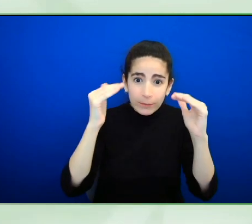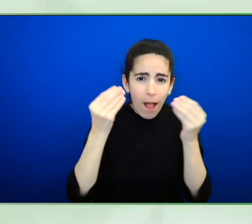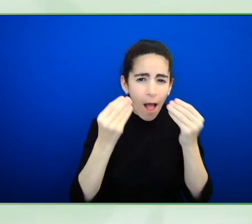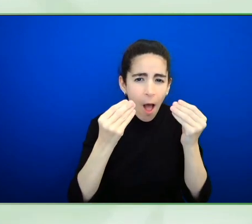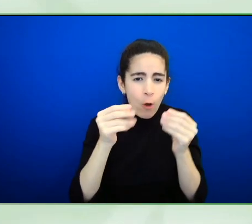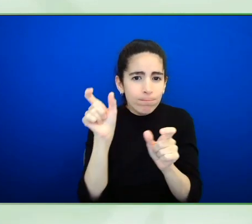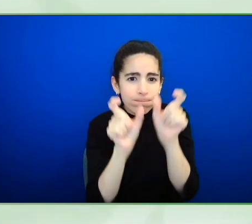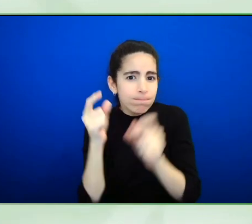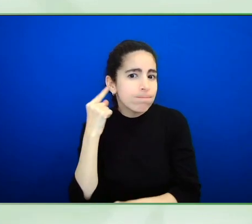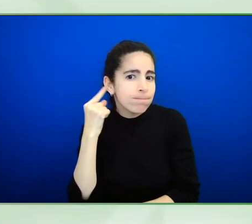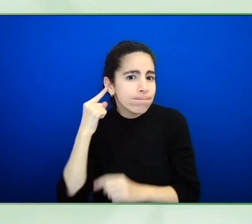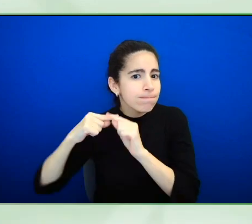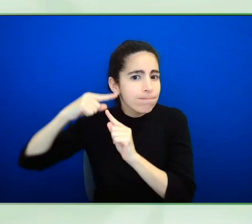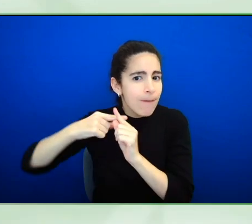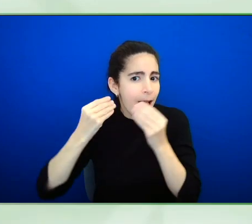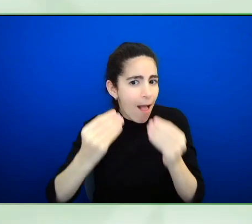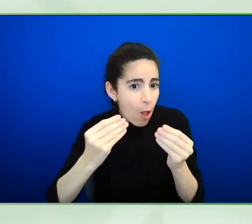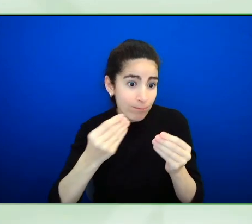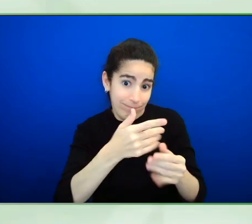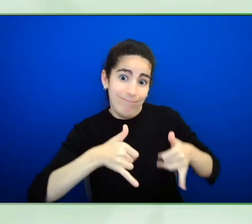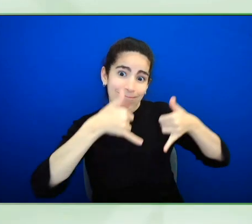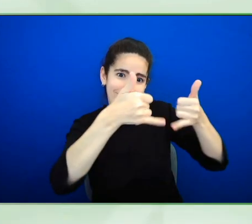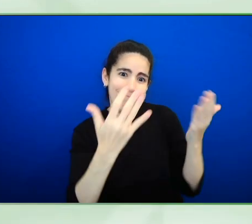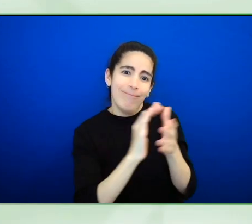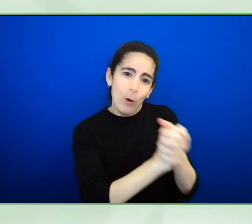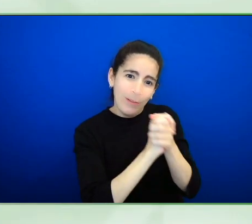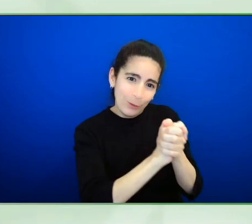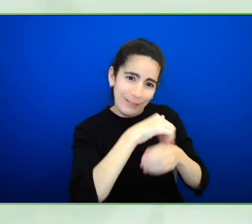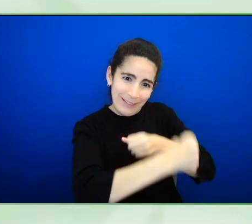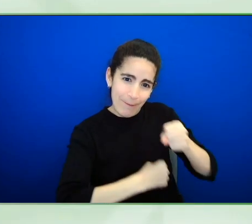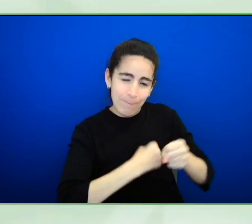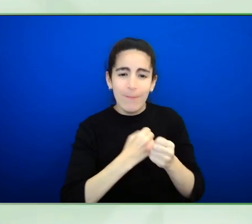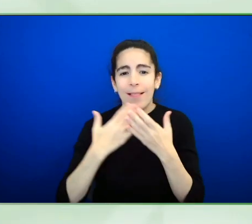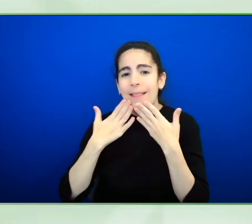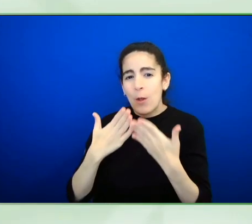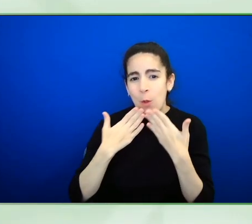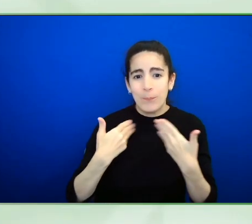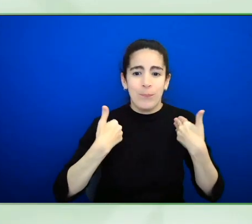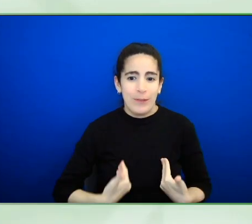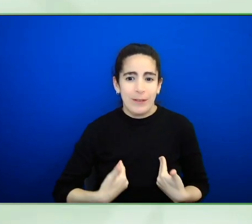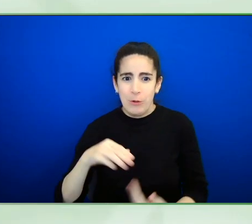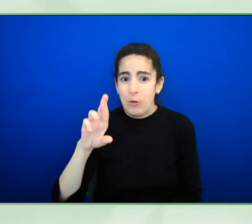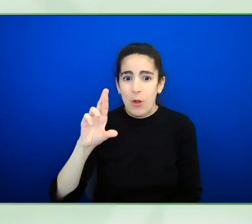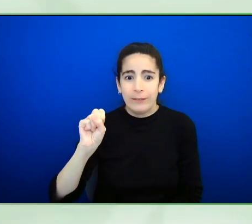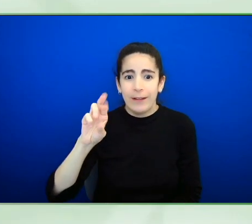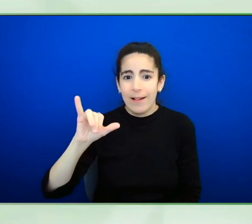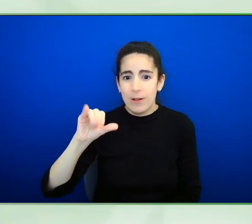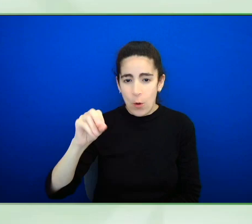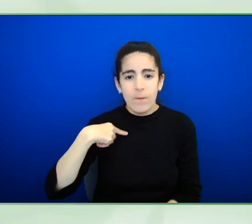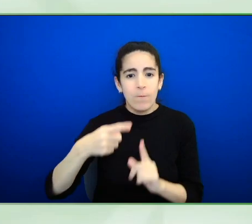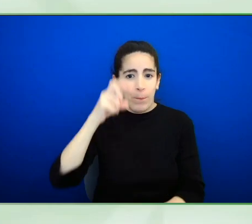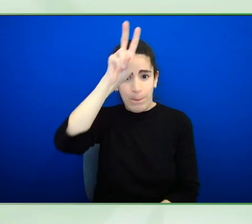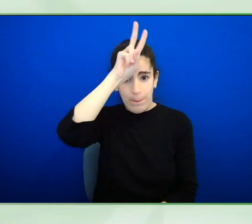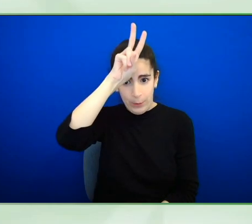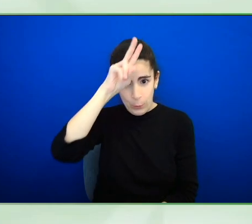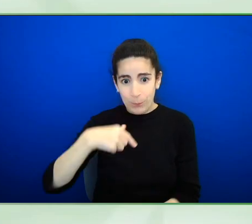before, I'm really happy to be here today. I'm going to share a little more about Oír para Crecer, Here to Grow, actually in